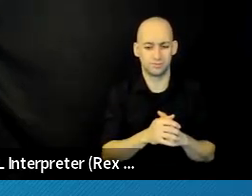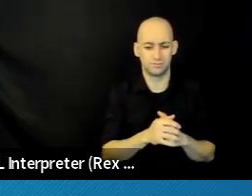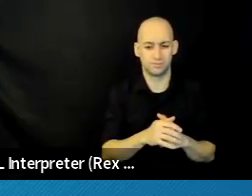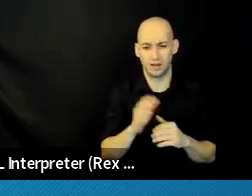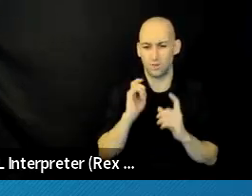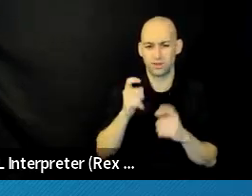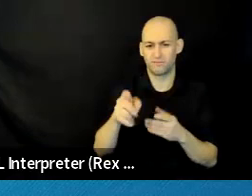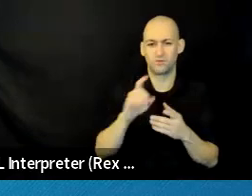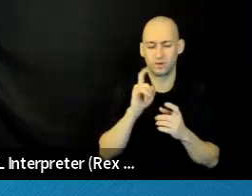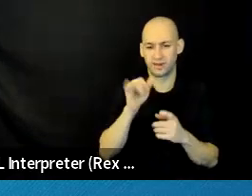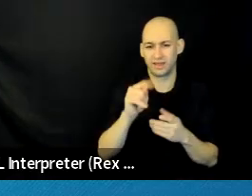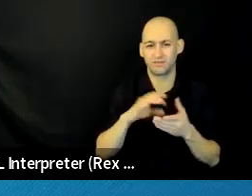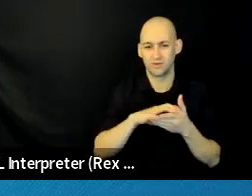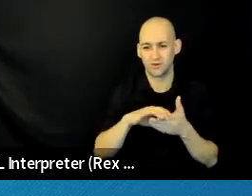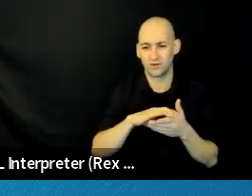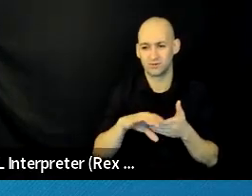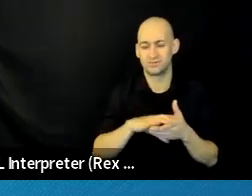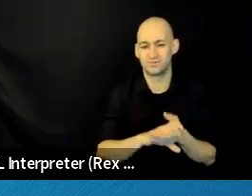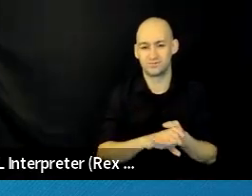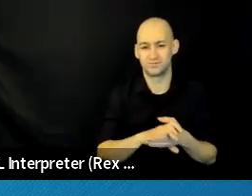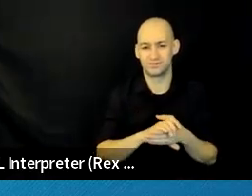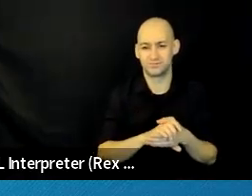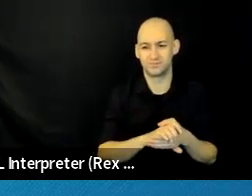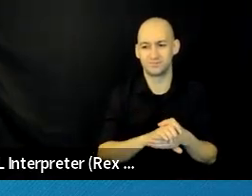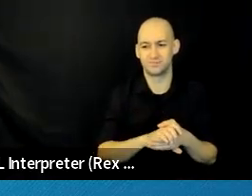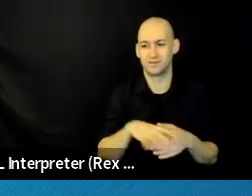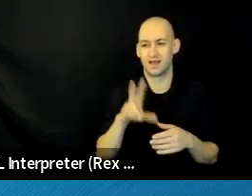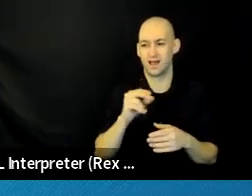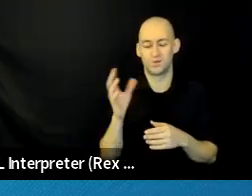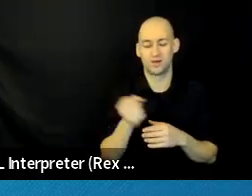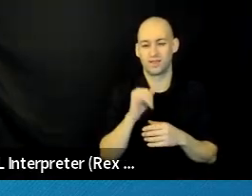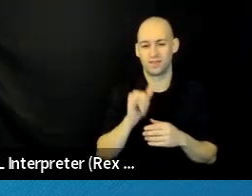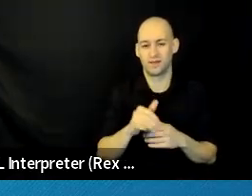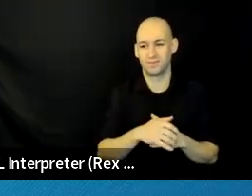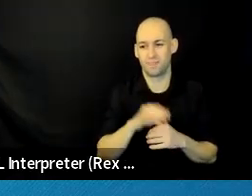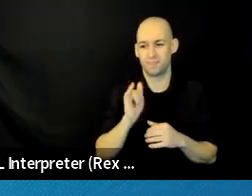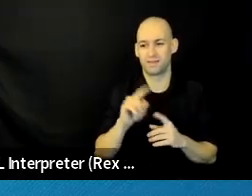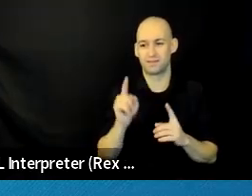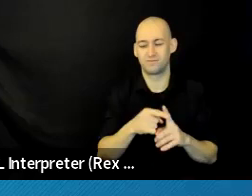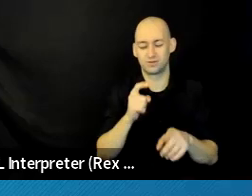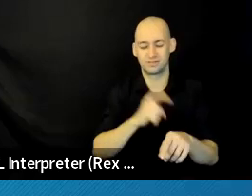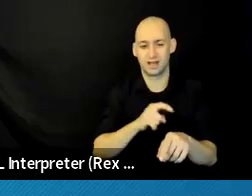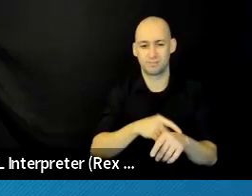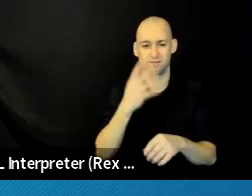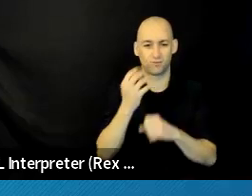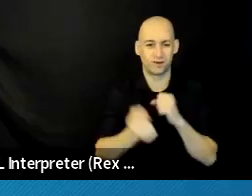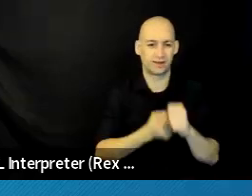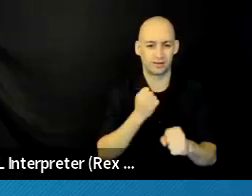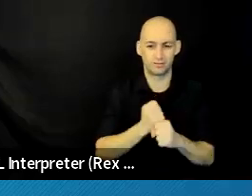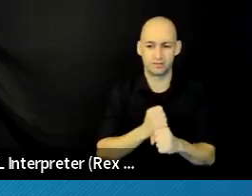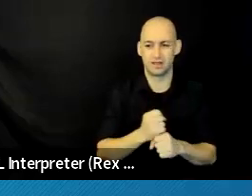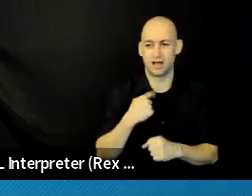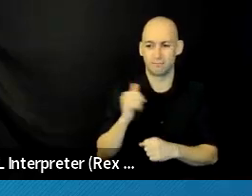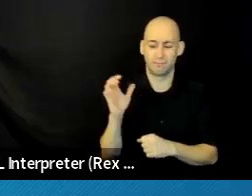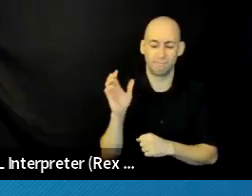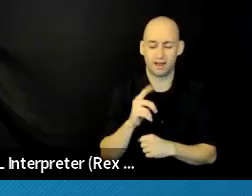I don't need a gift card. No, I don't get. Okay. I don't get that way this often. This is the first time in 4 years I've been back. Wow. I've been back since I've